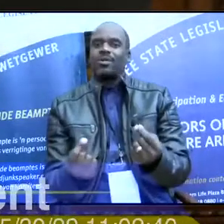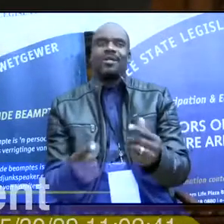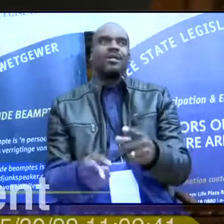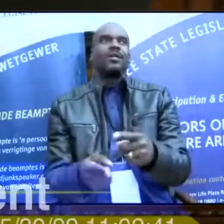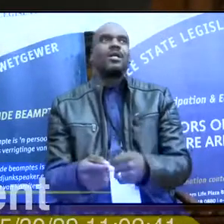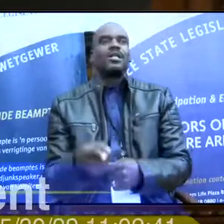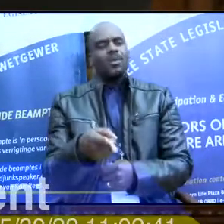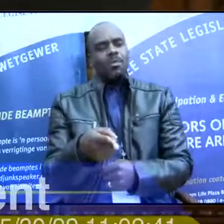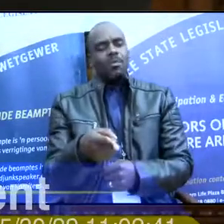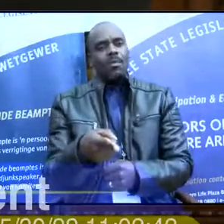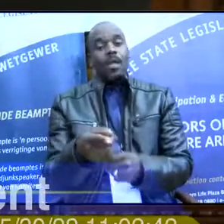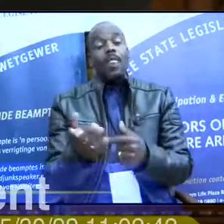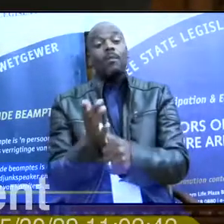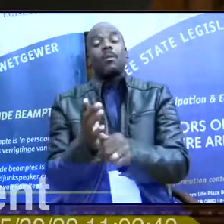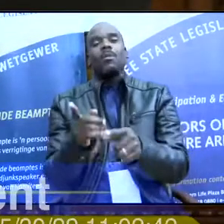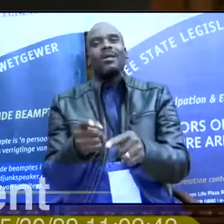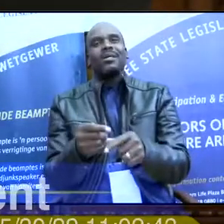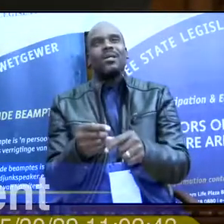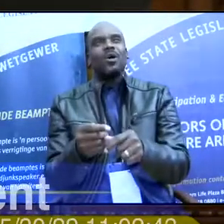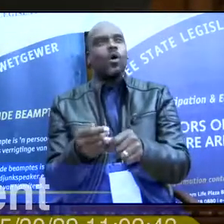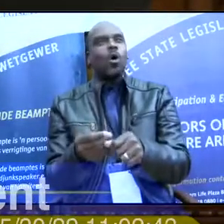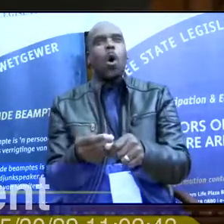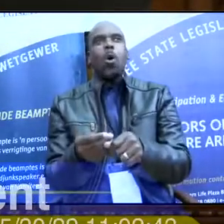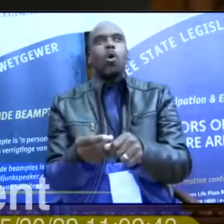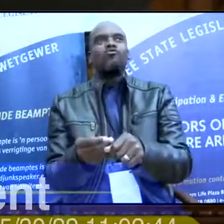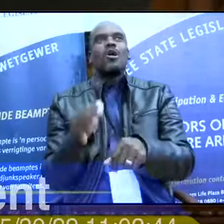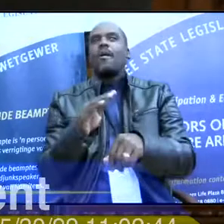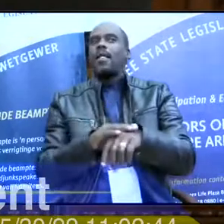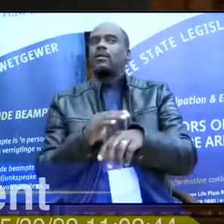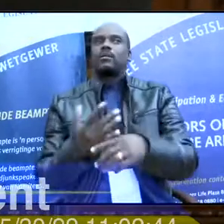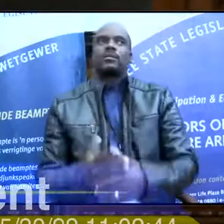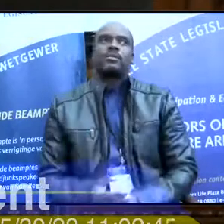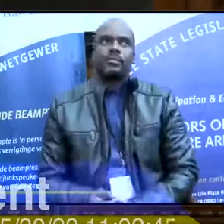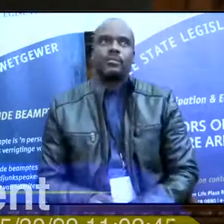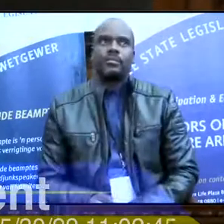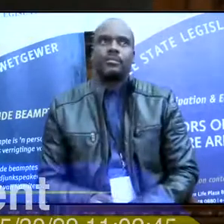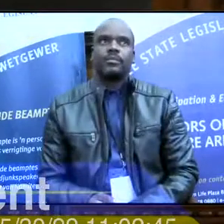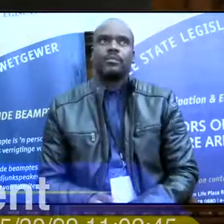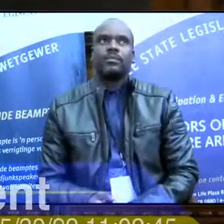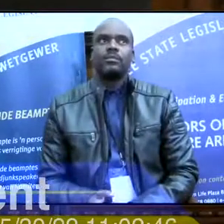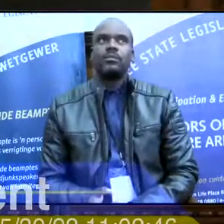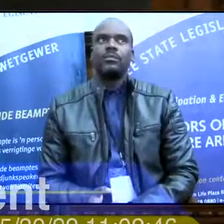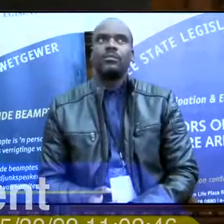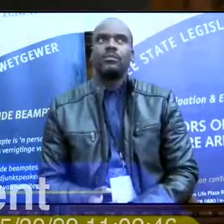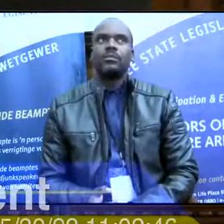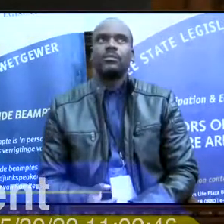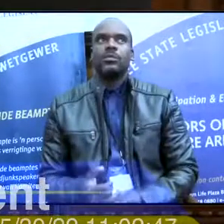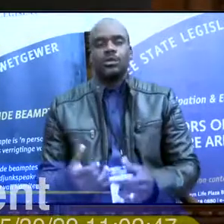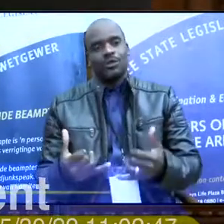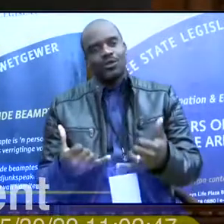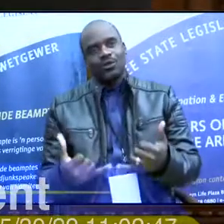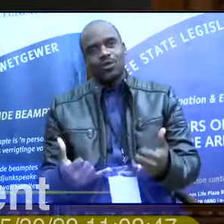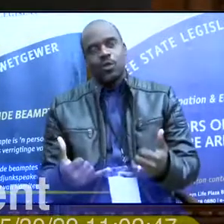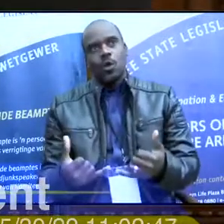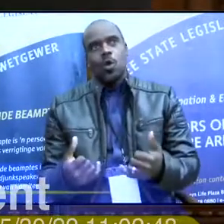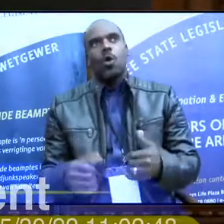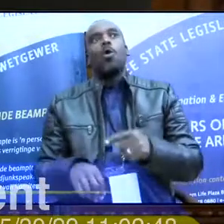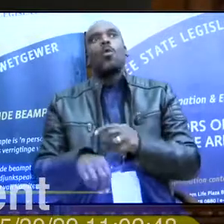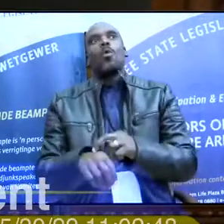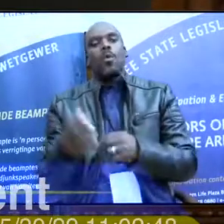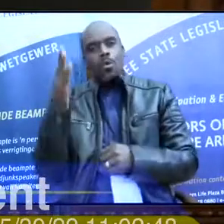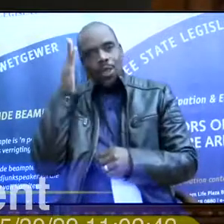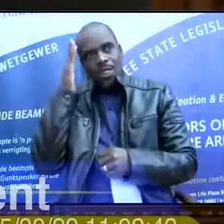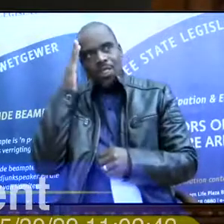role and how we're going to do that is to create a conducive environment for the economy to grow so we can